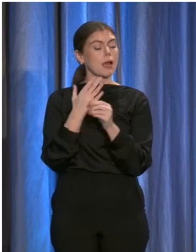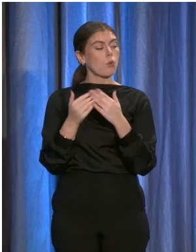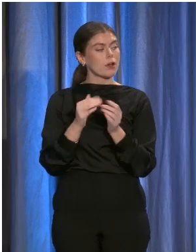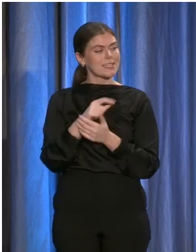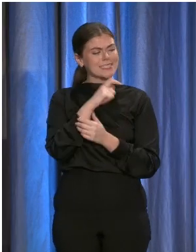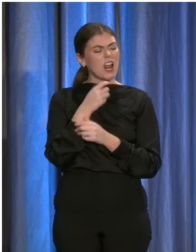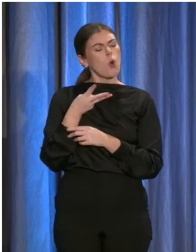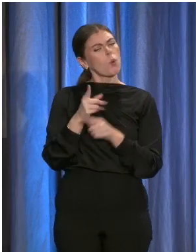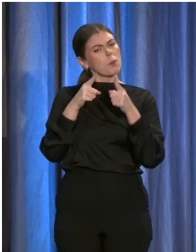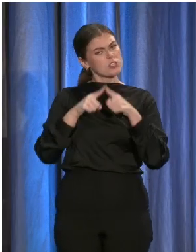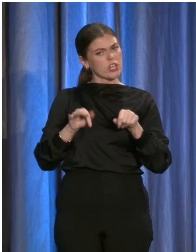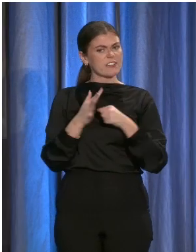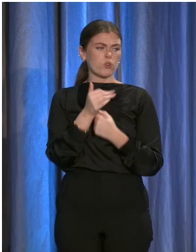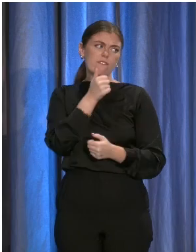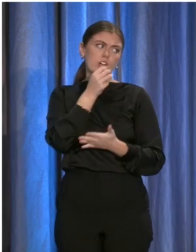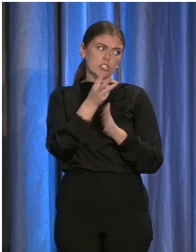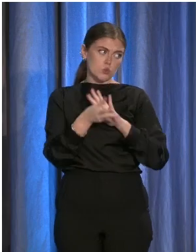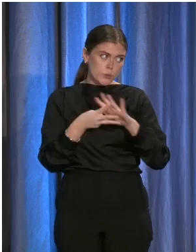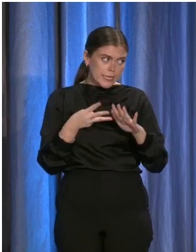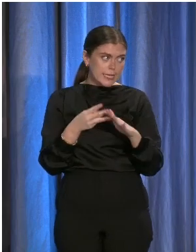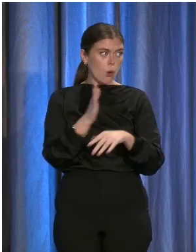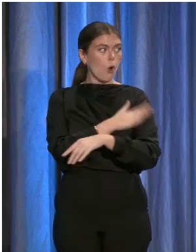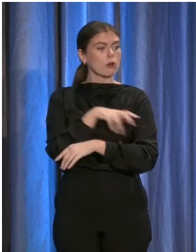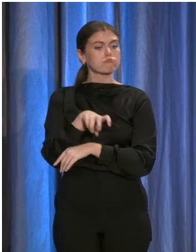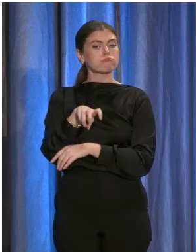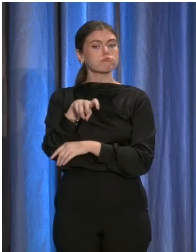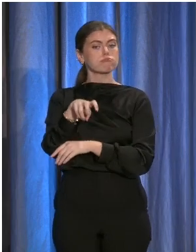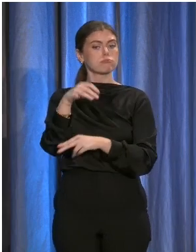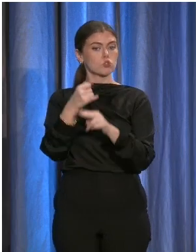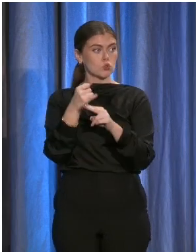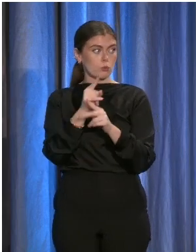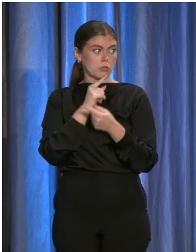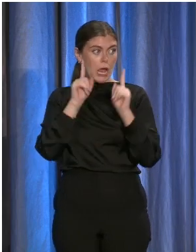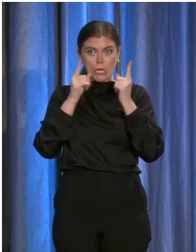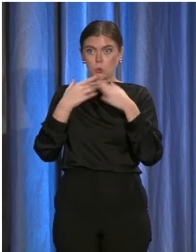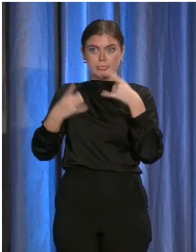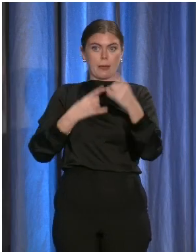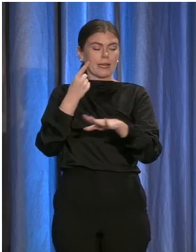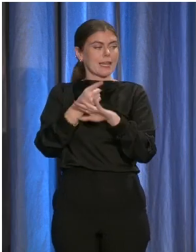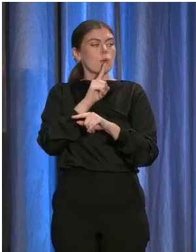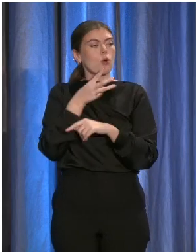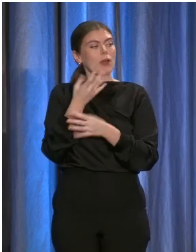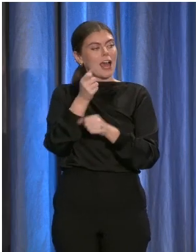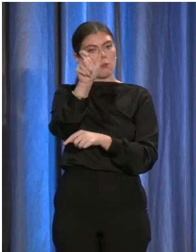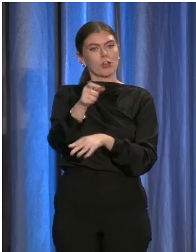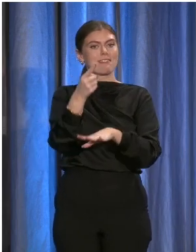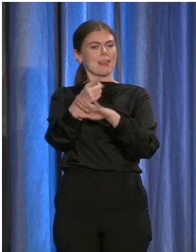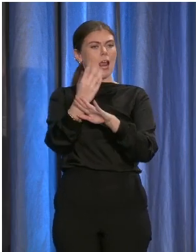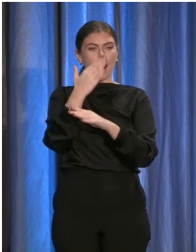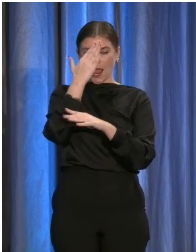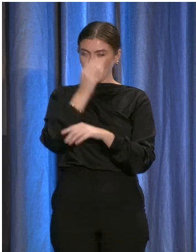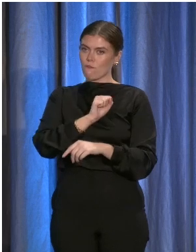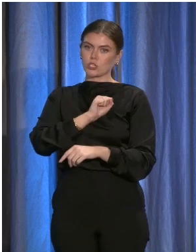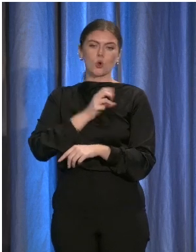be a bit strange for the first week, walking in, and I don't know a thing, but there will be someone there. I know that